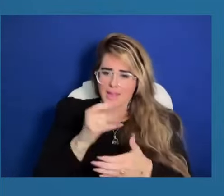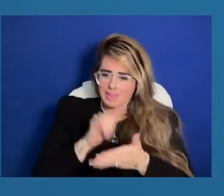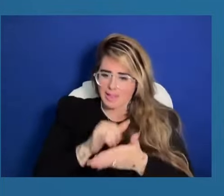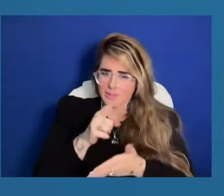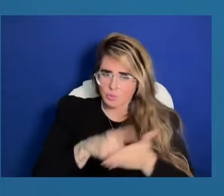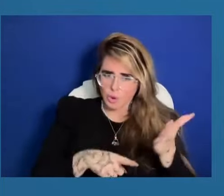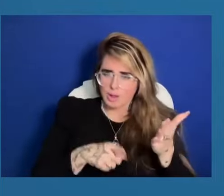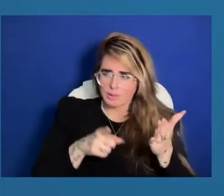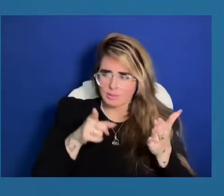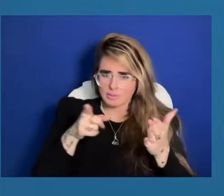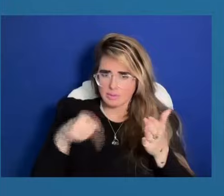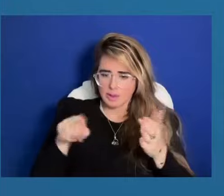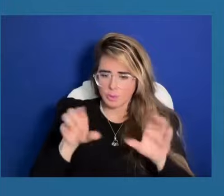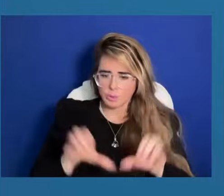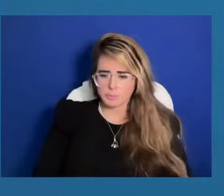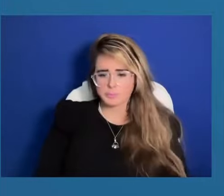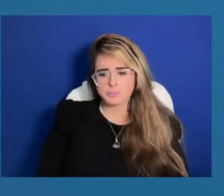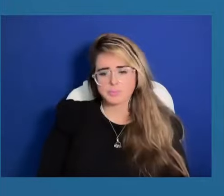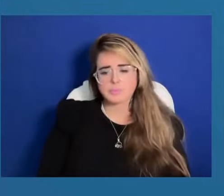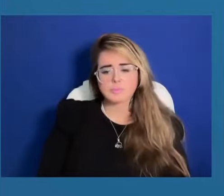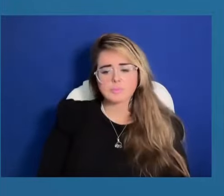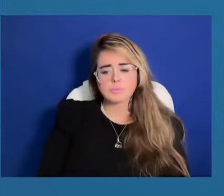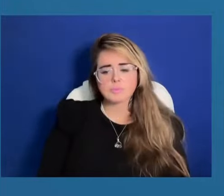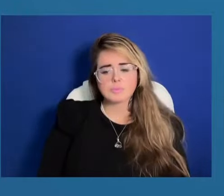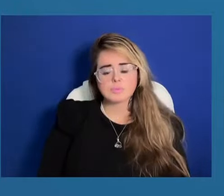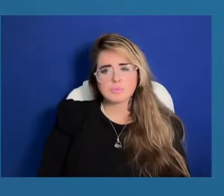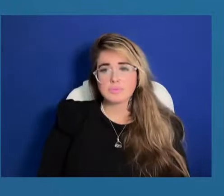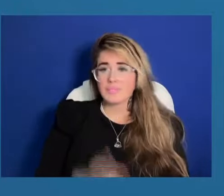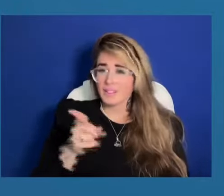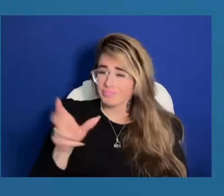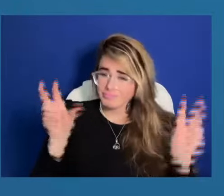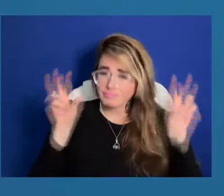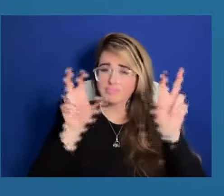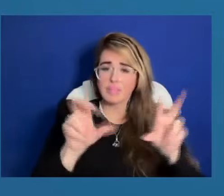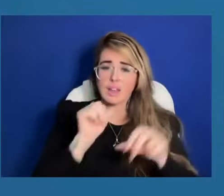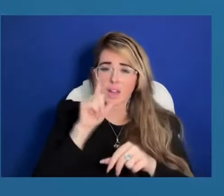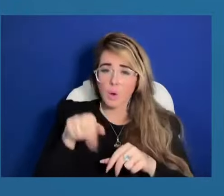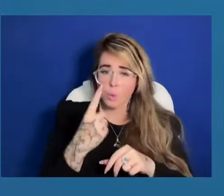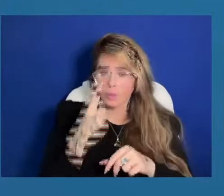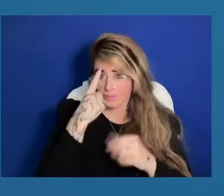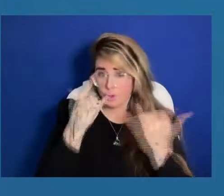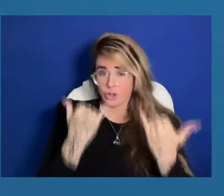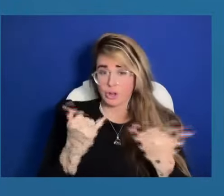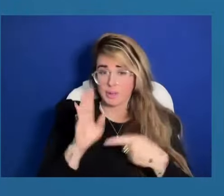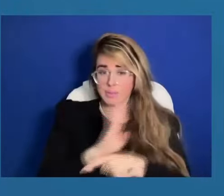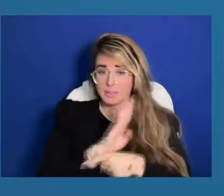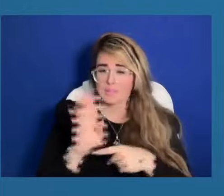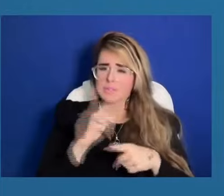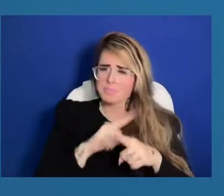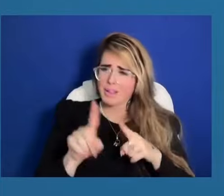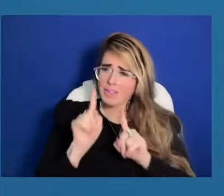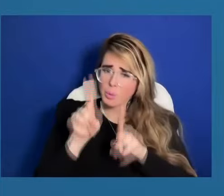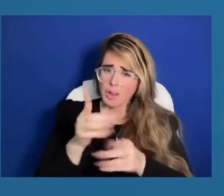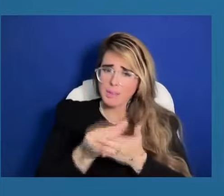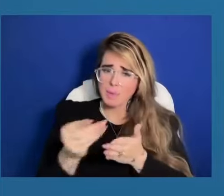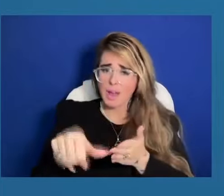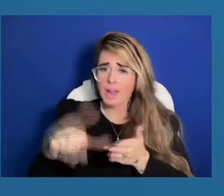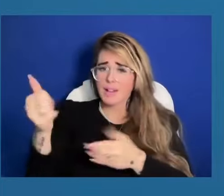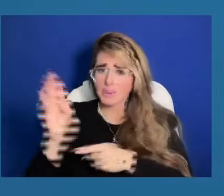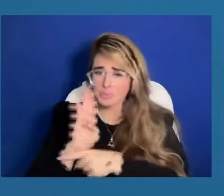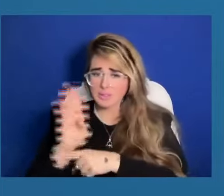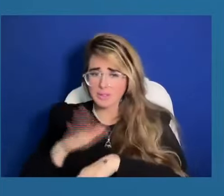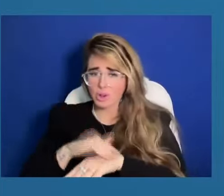did. They put in, not only to their existing business, but they went and bought another building on Jefferson that